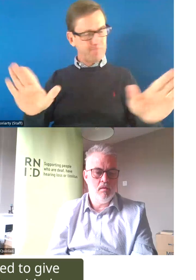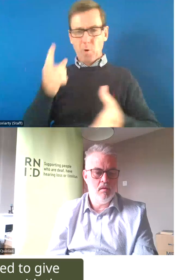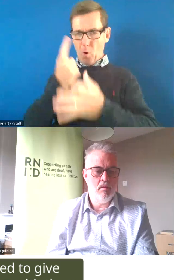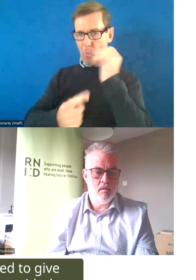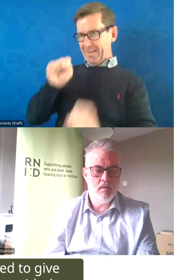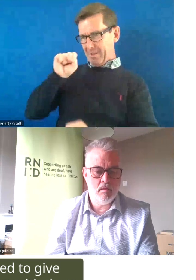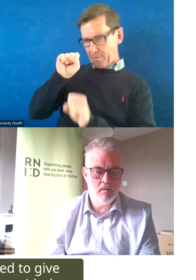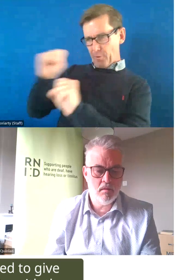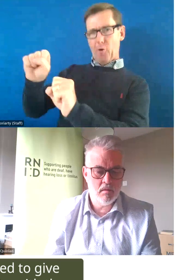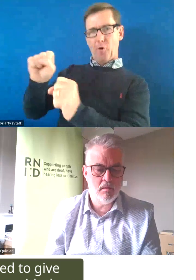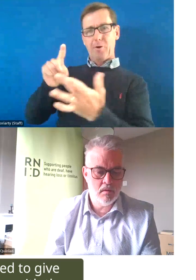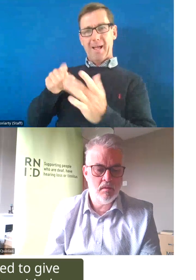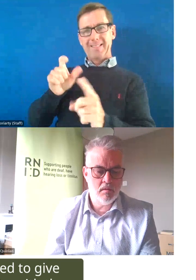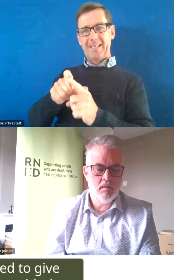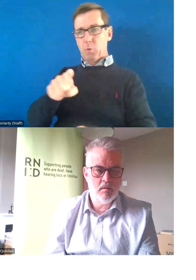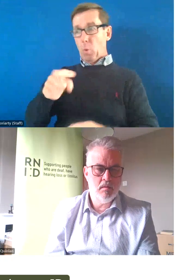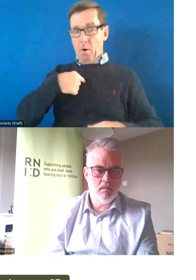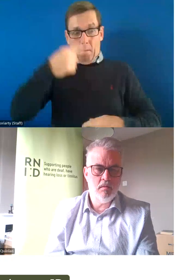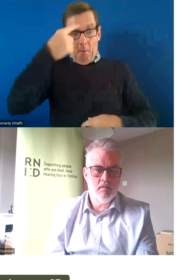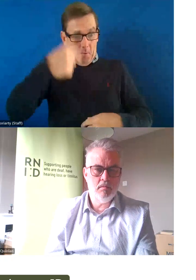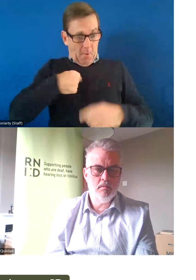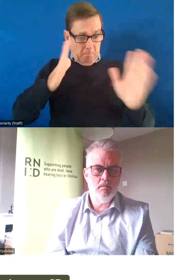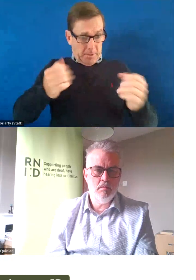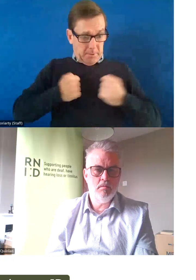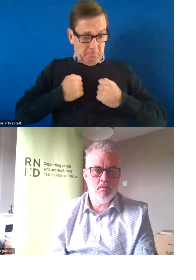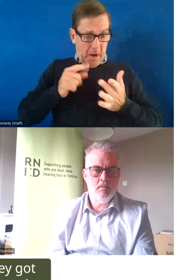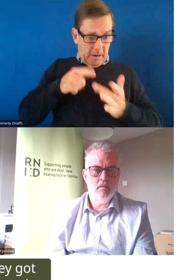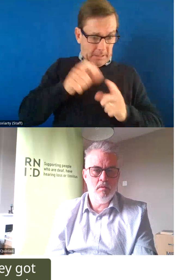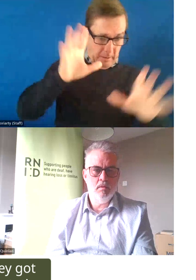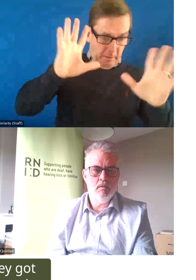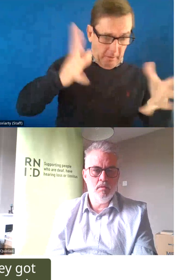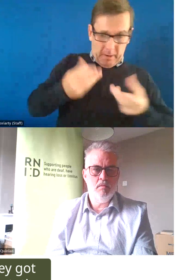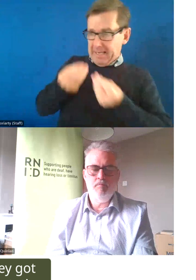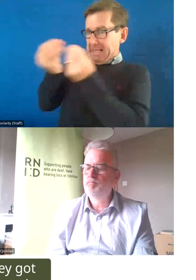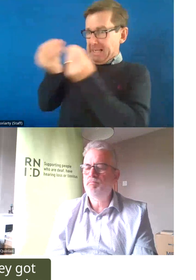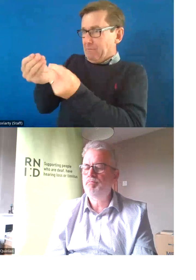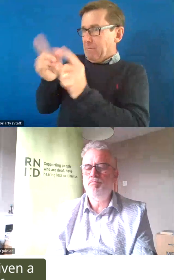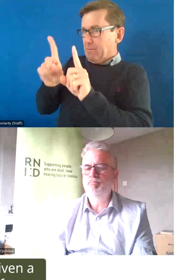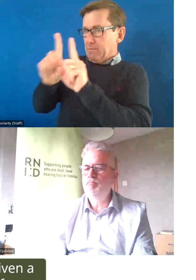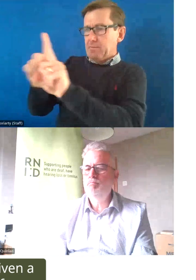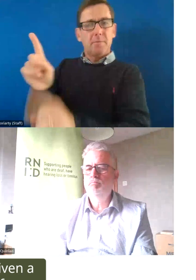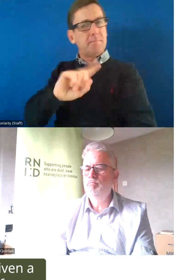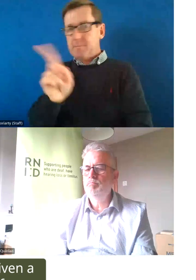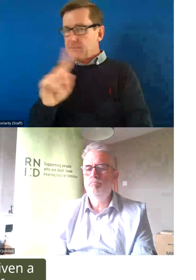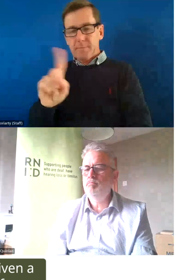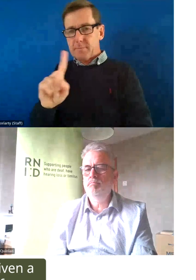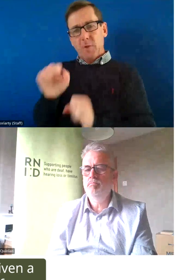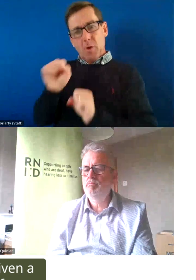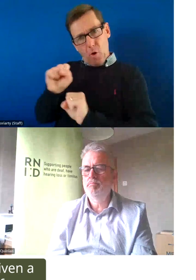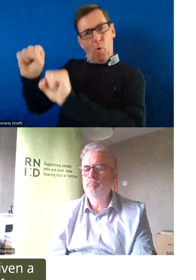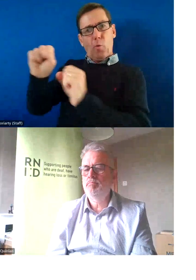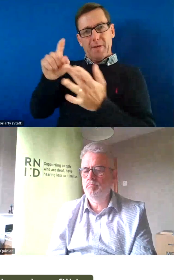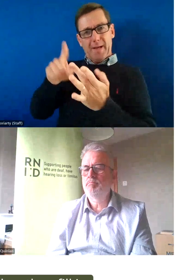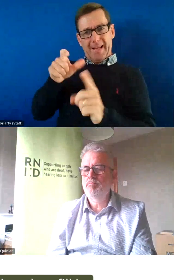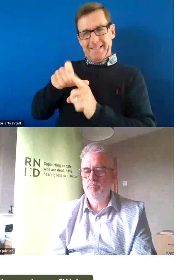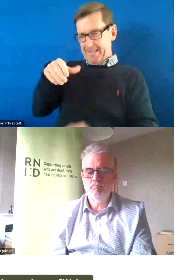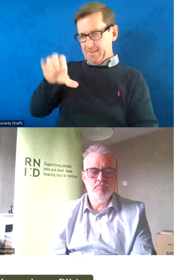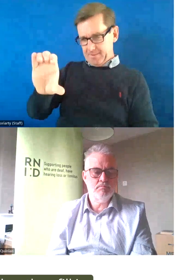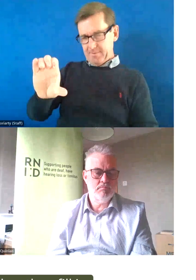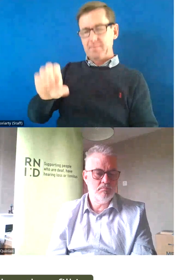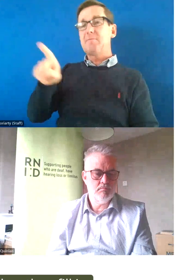ID. So you don't need to give them your ID to take with them. They just need their own ID. So when they got to the polling station, they'll be given a ballot paper for you on